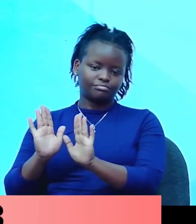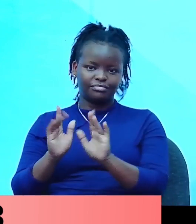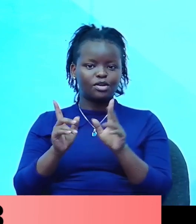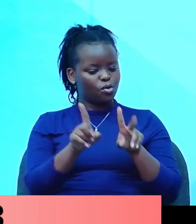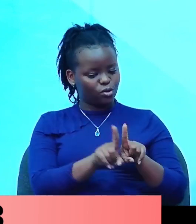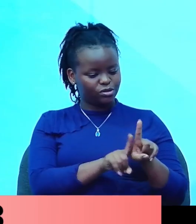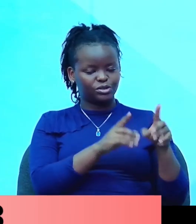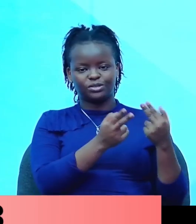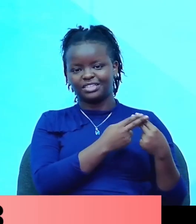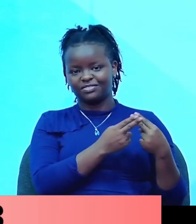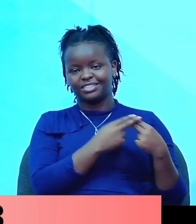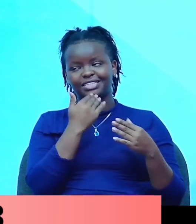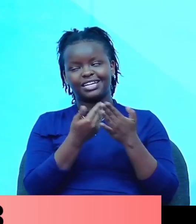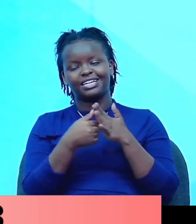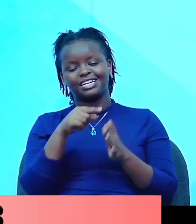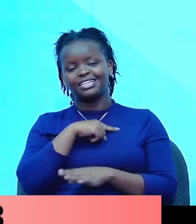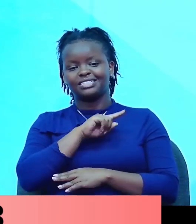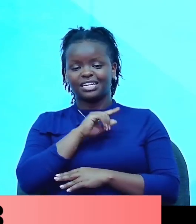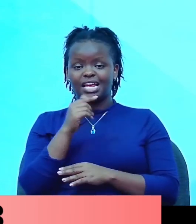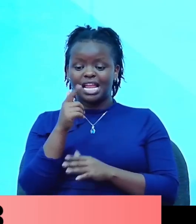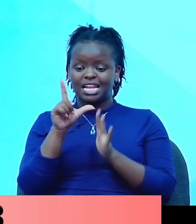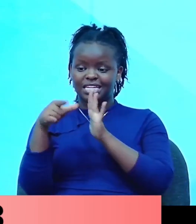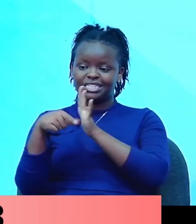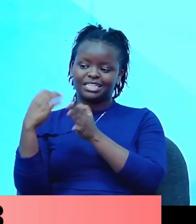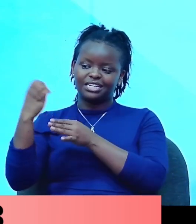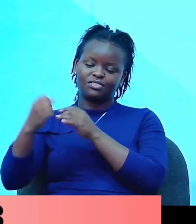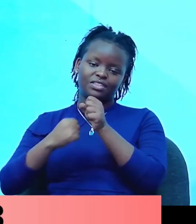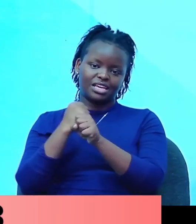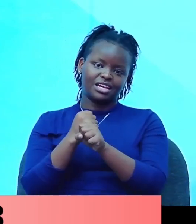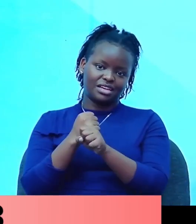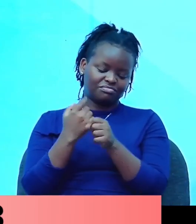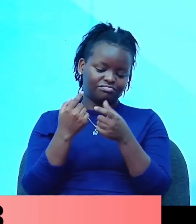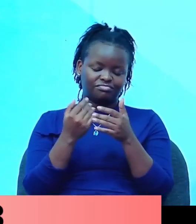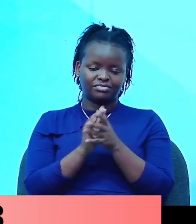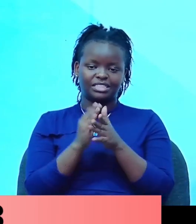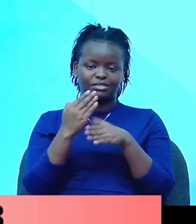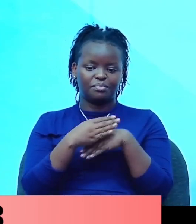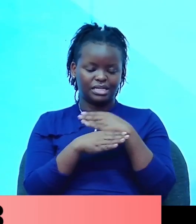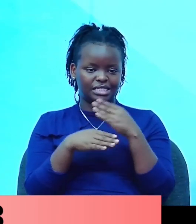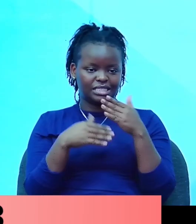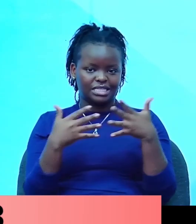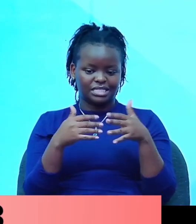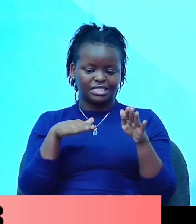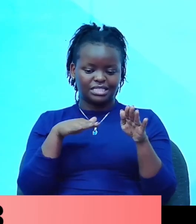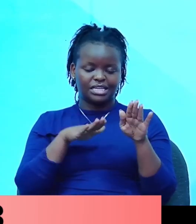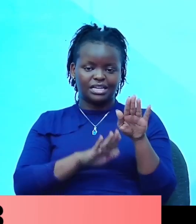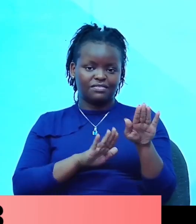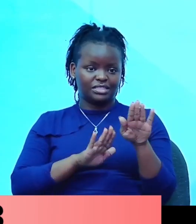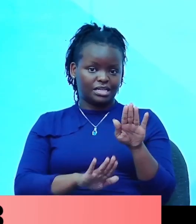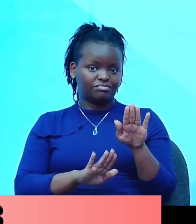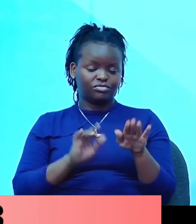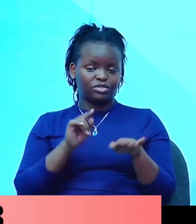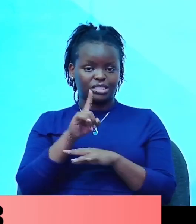later at the end of the year. Wonderful. But just build in the things. Revvvishaing yourself and